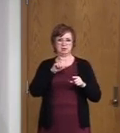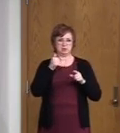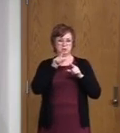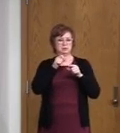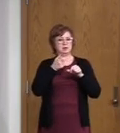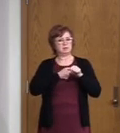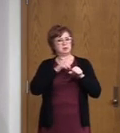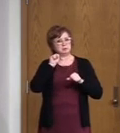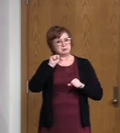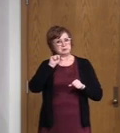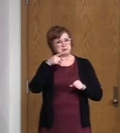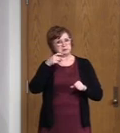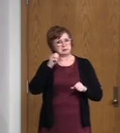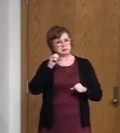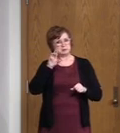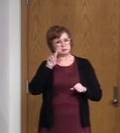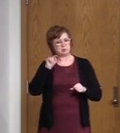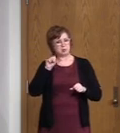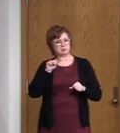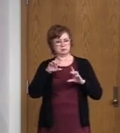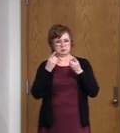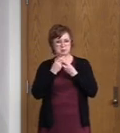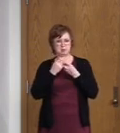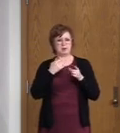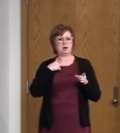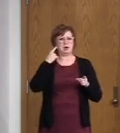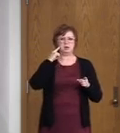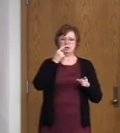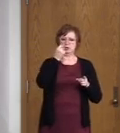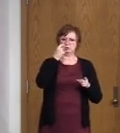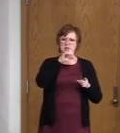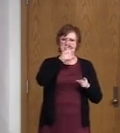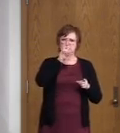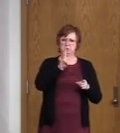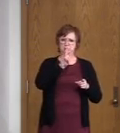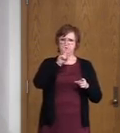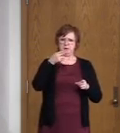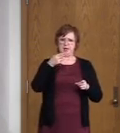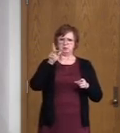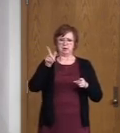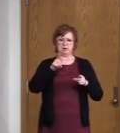and I do understand that the WHL has put in a proposal